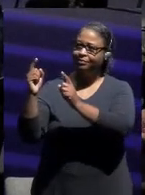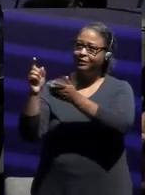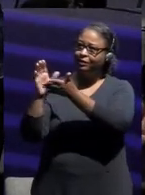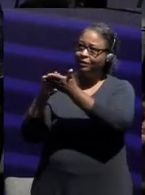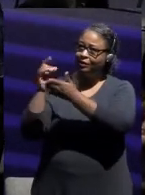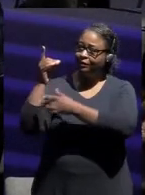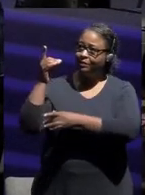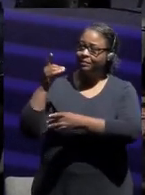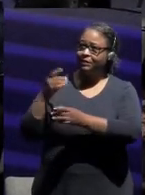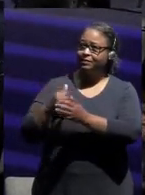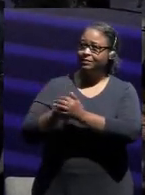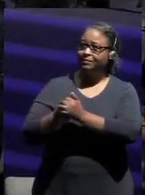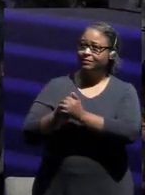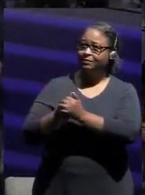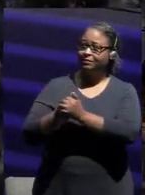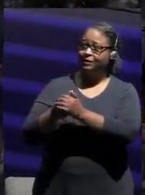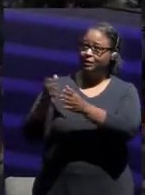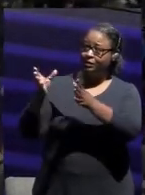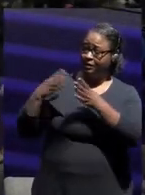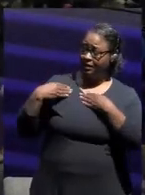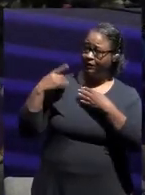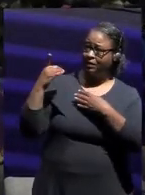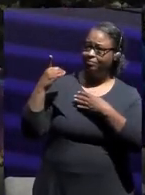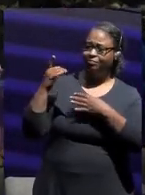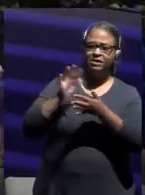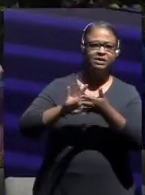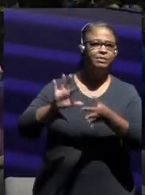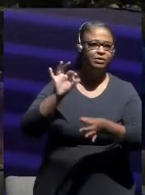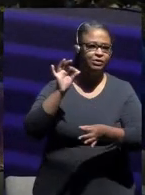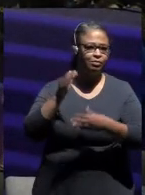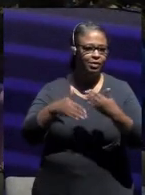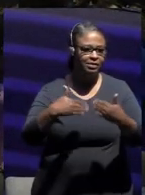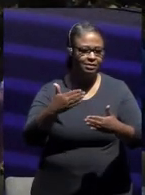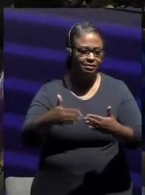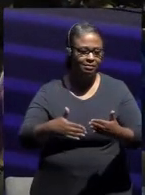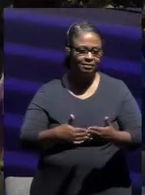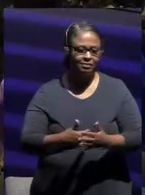of Him, and receiving of Him. It's all a very spiritual process.